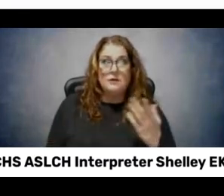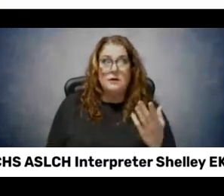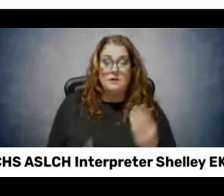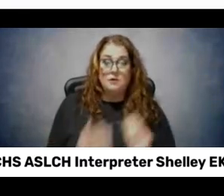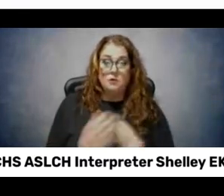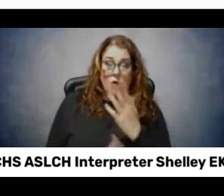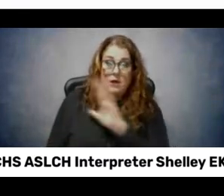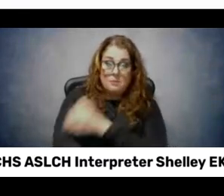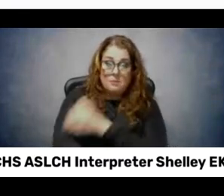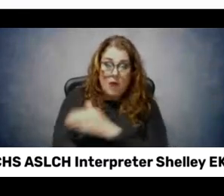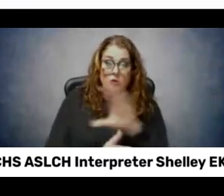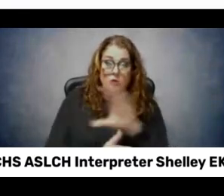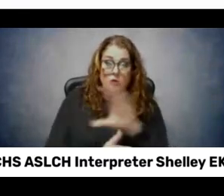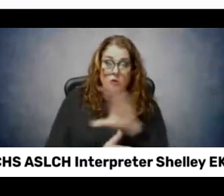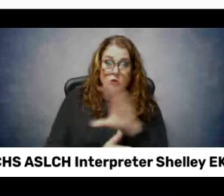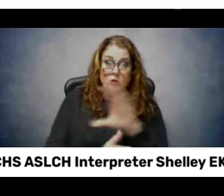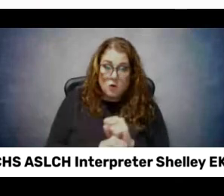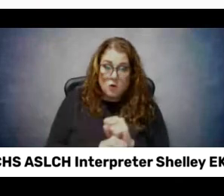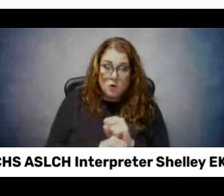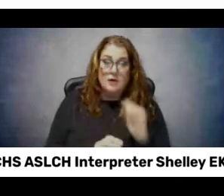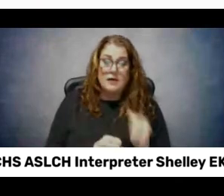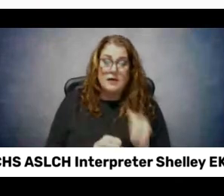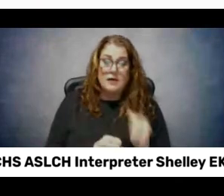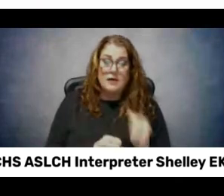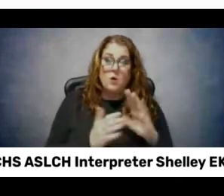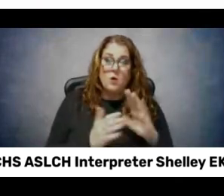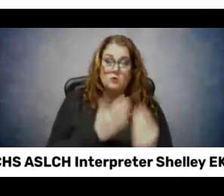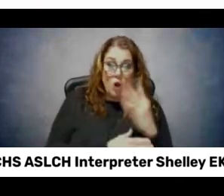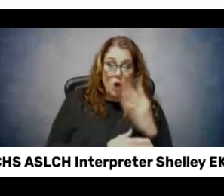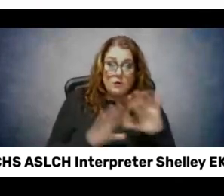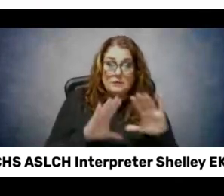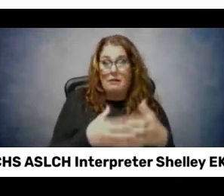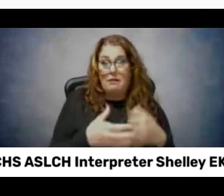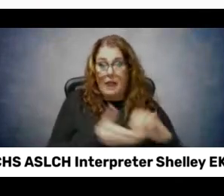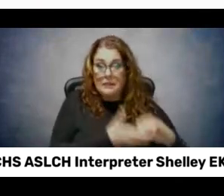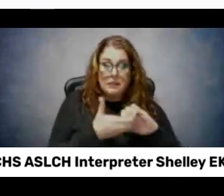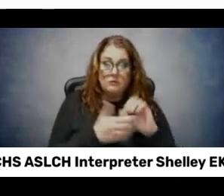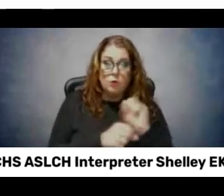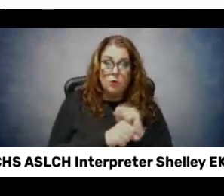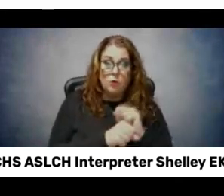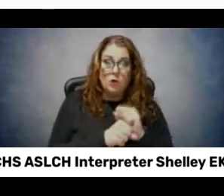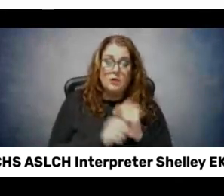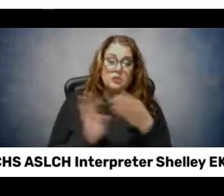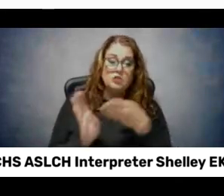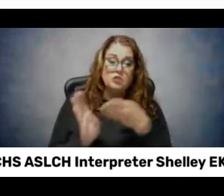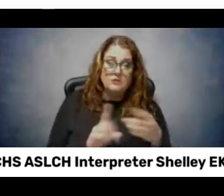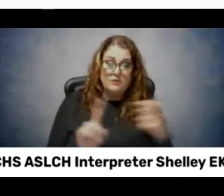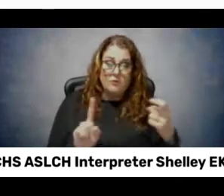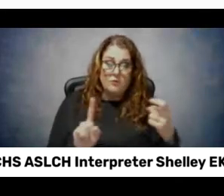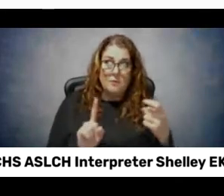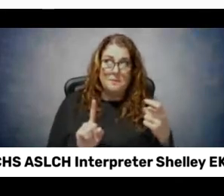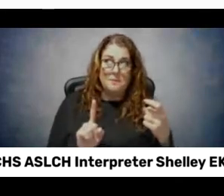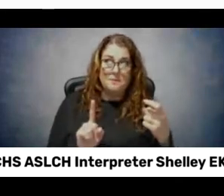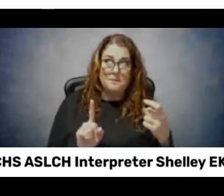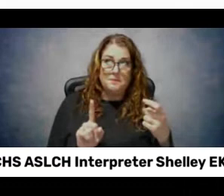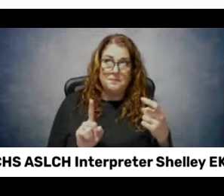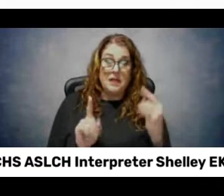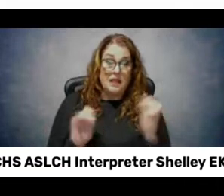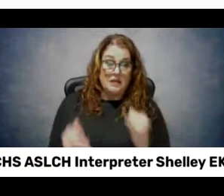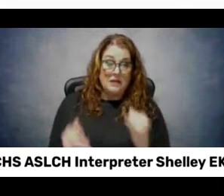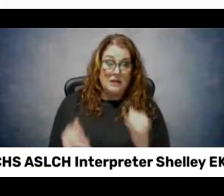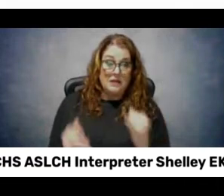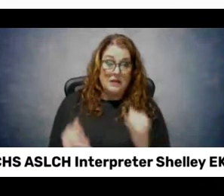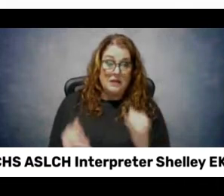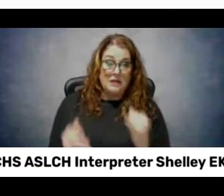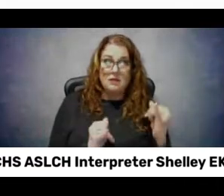Power Chicago's work, and now Urban Growers Collective work as shifting from, a kind of individual kind